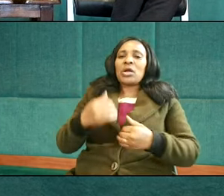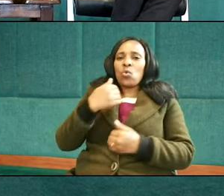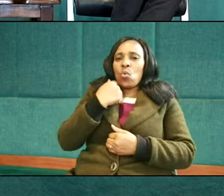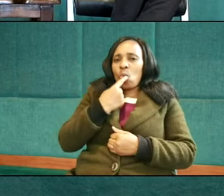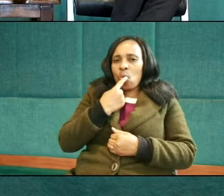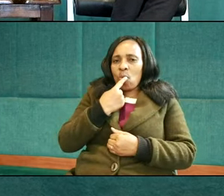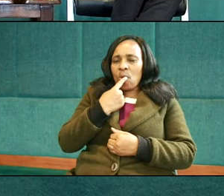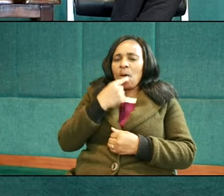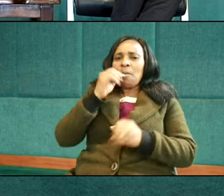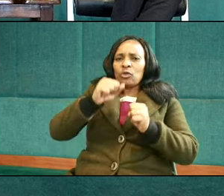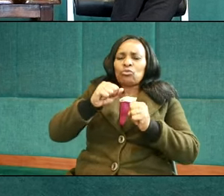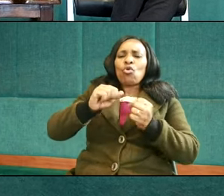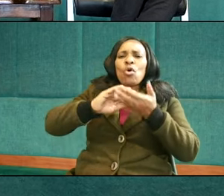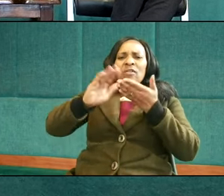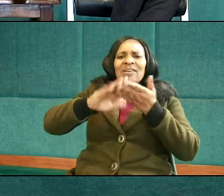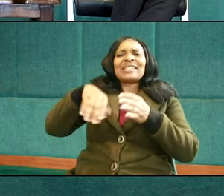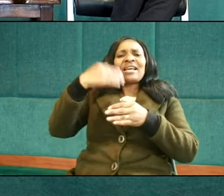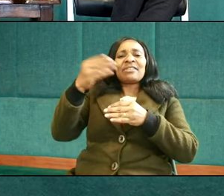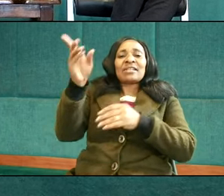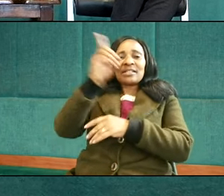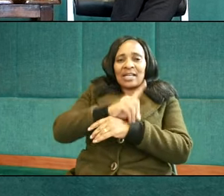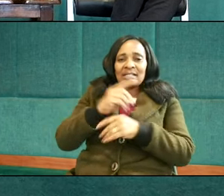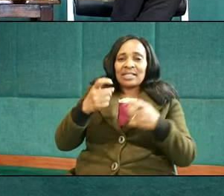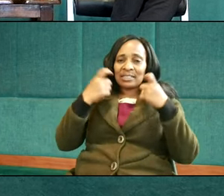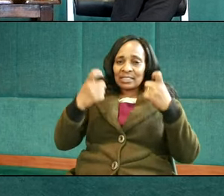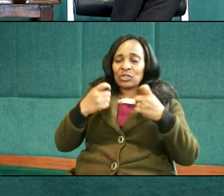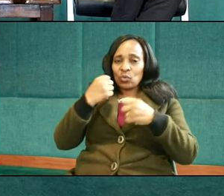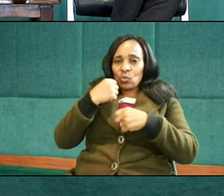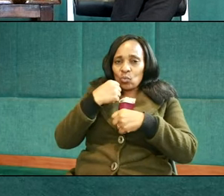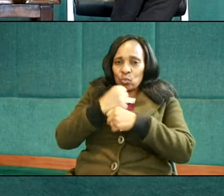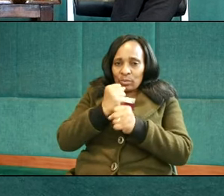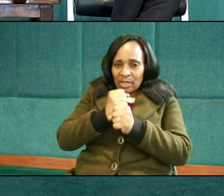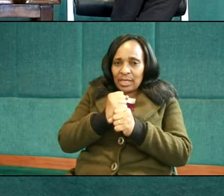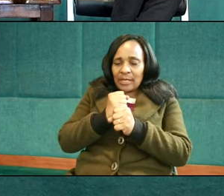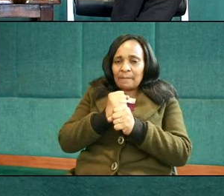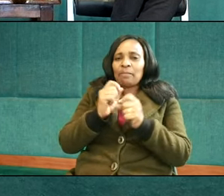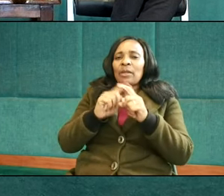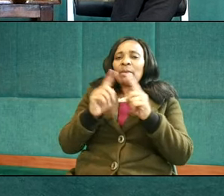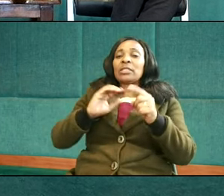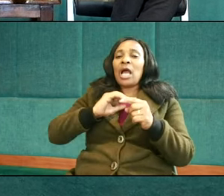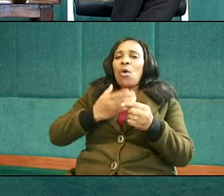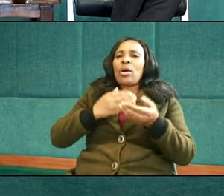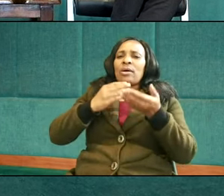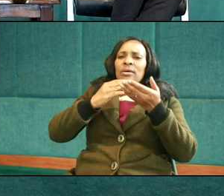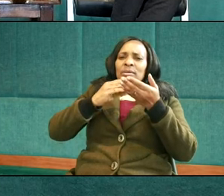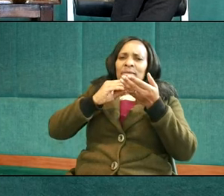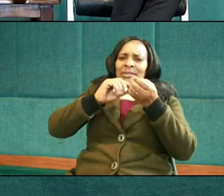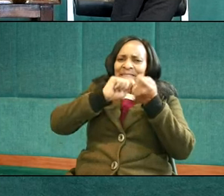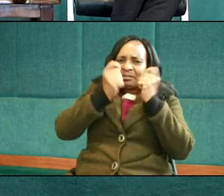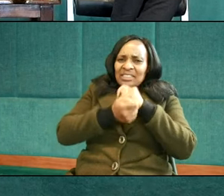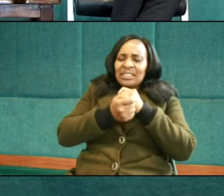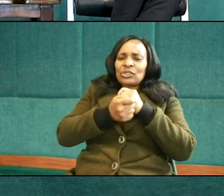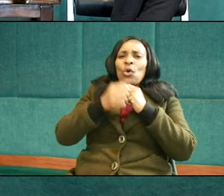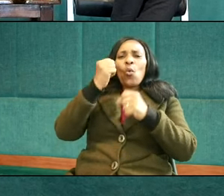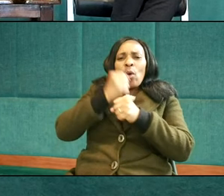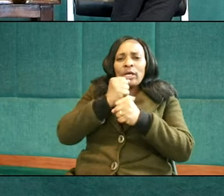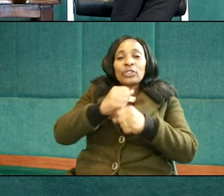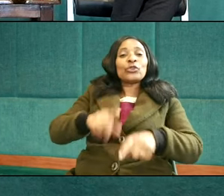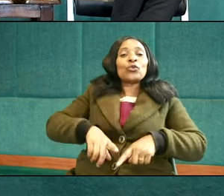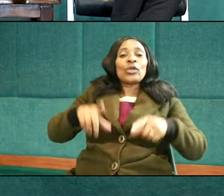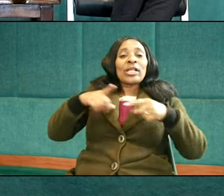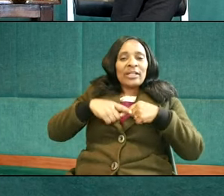to confess daily to the sins that we continually commit. Mm-hmm. But our repentance is working to live